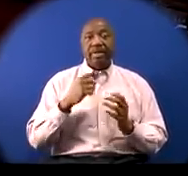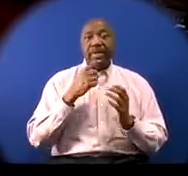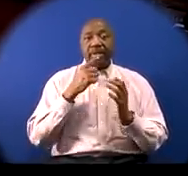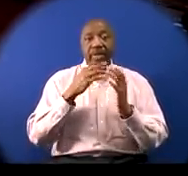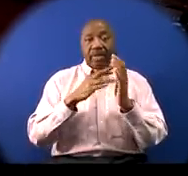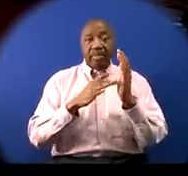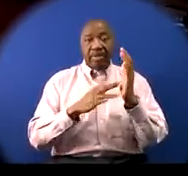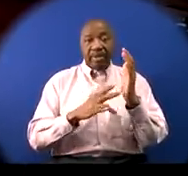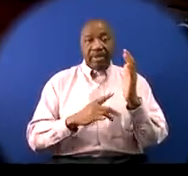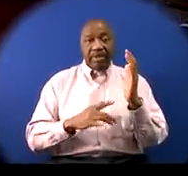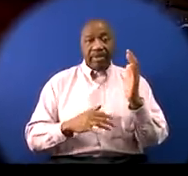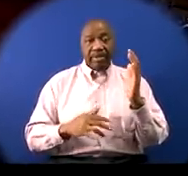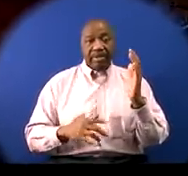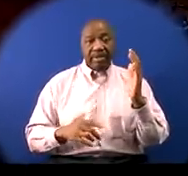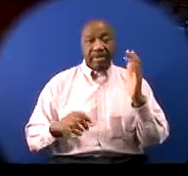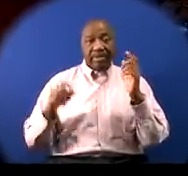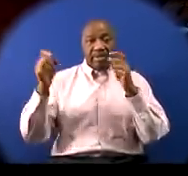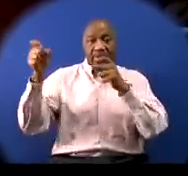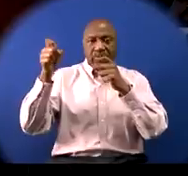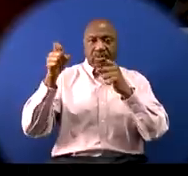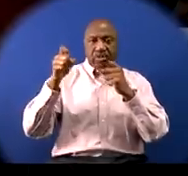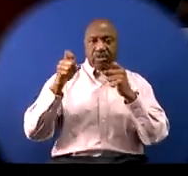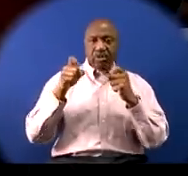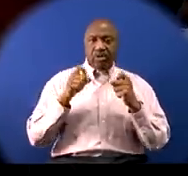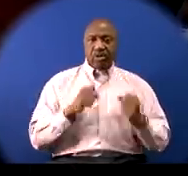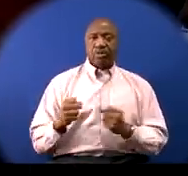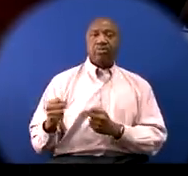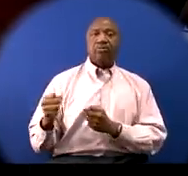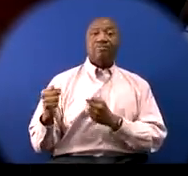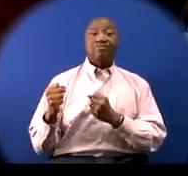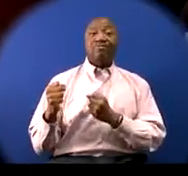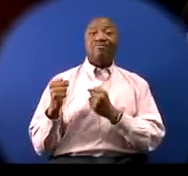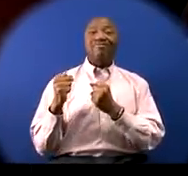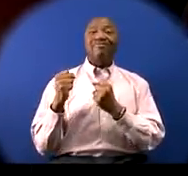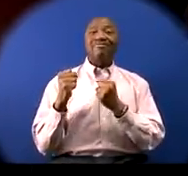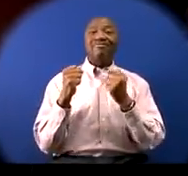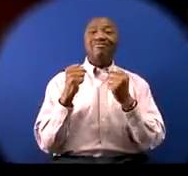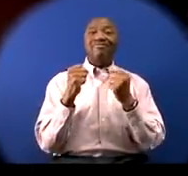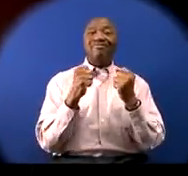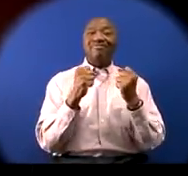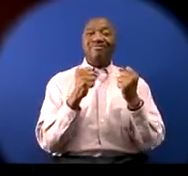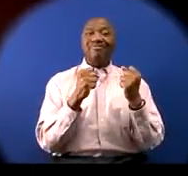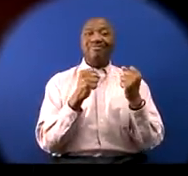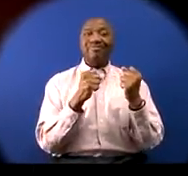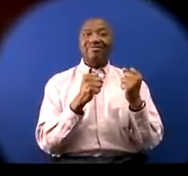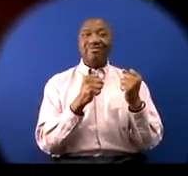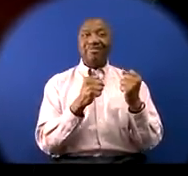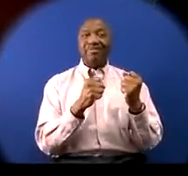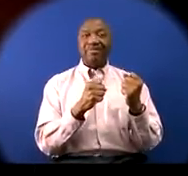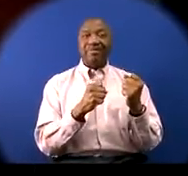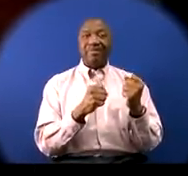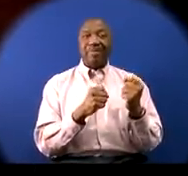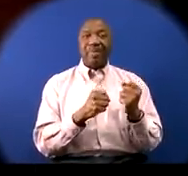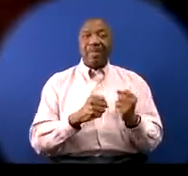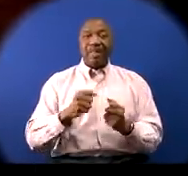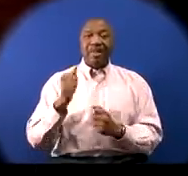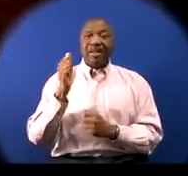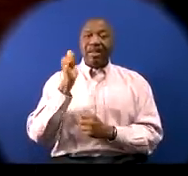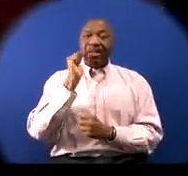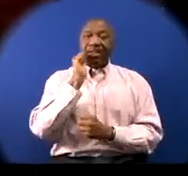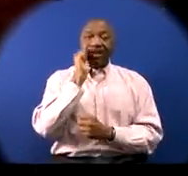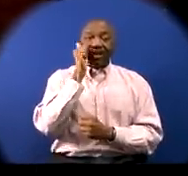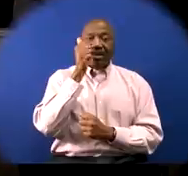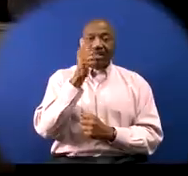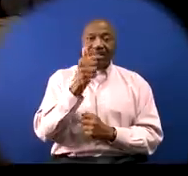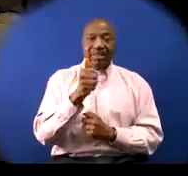you strength. Father, hallelujah. That gives me strength from day to day.